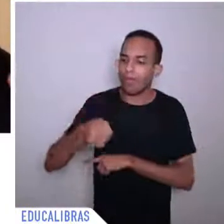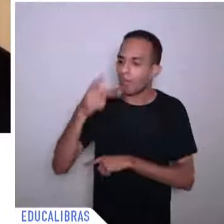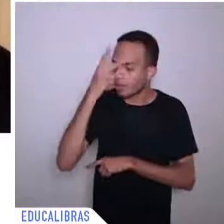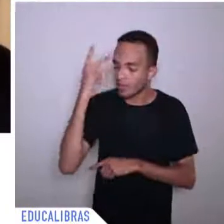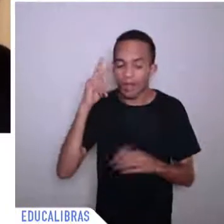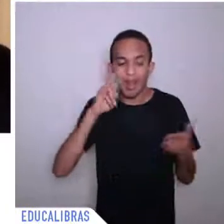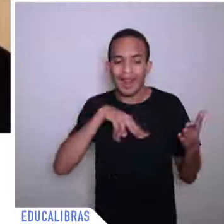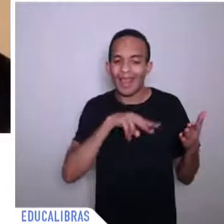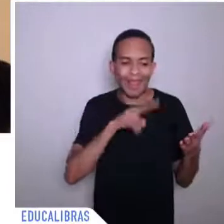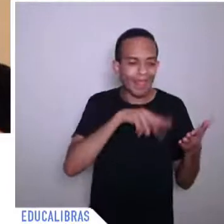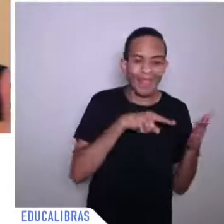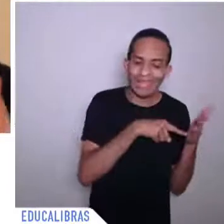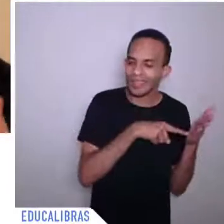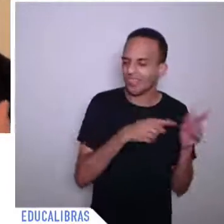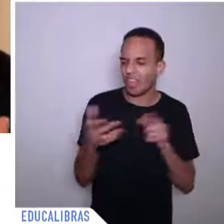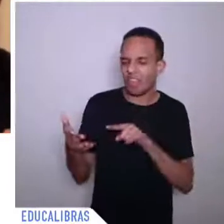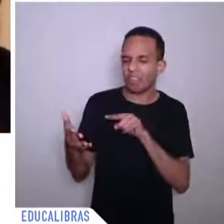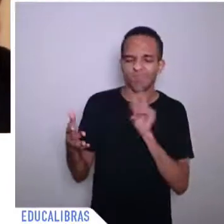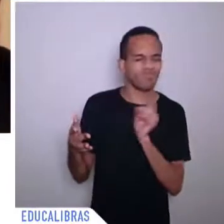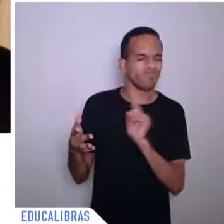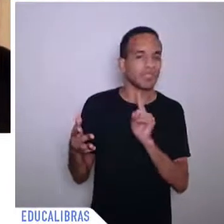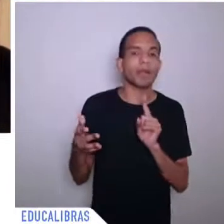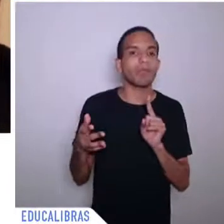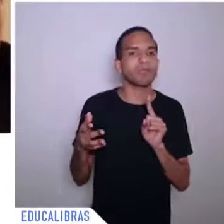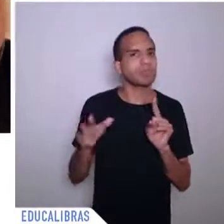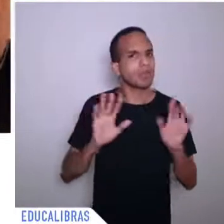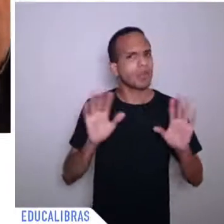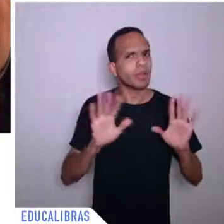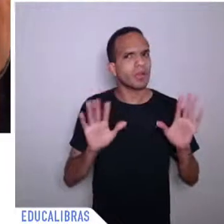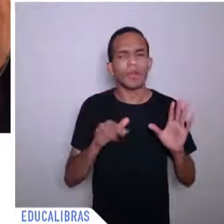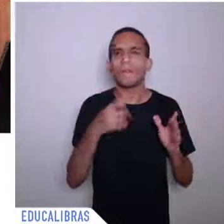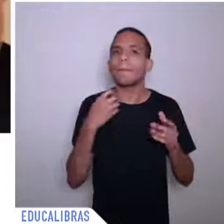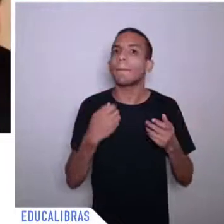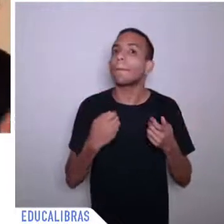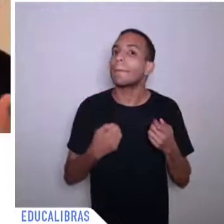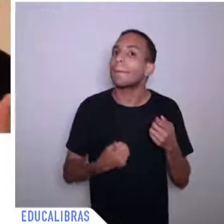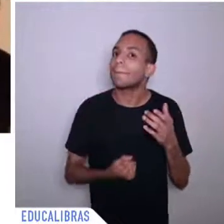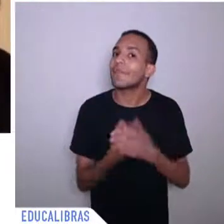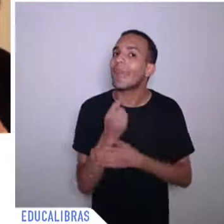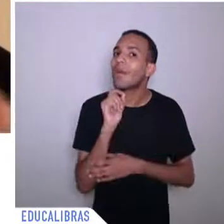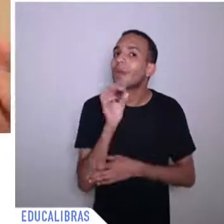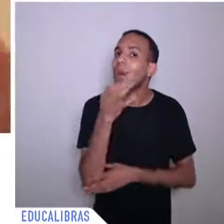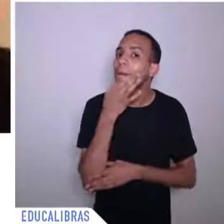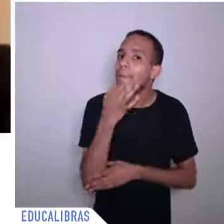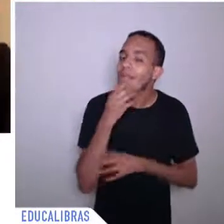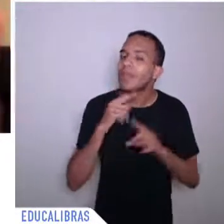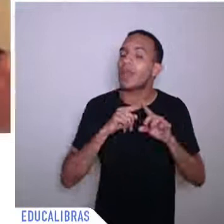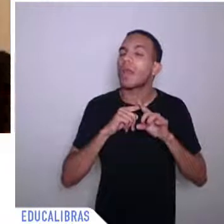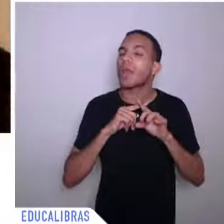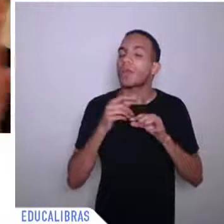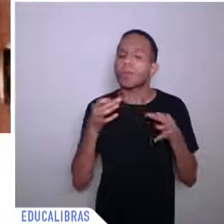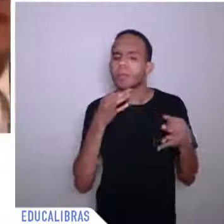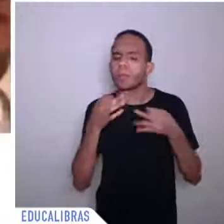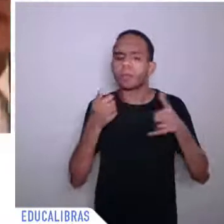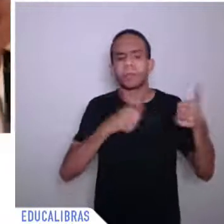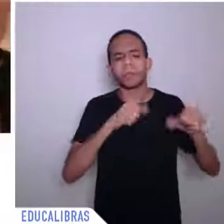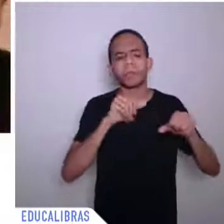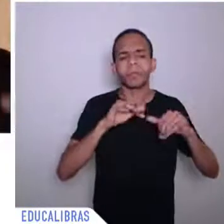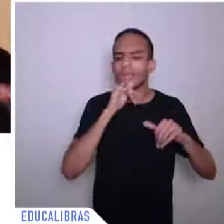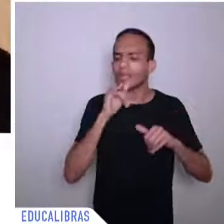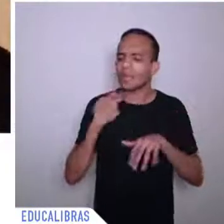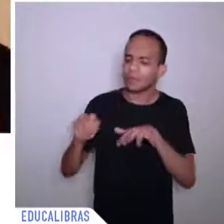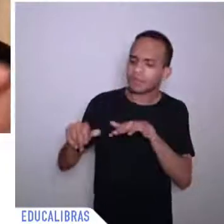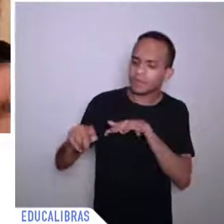habit of people uh, selecting what to read. Well, read everything. You need to develop